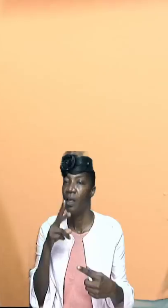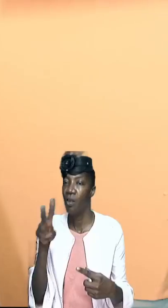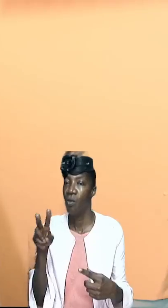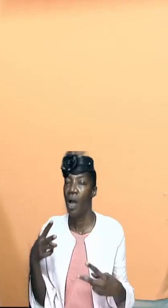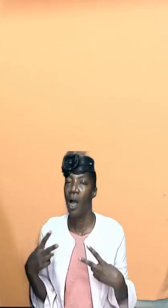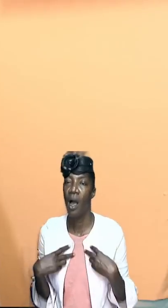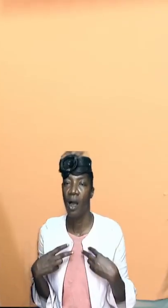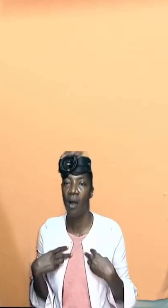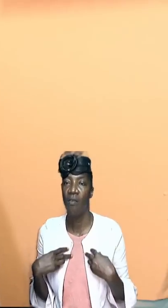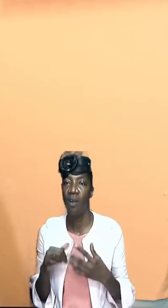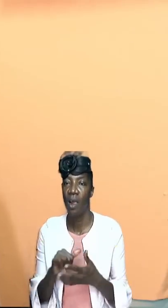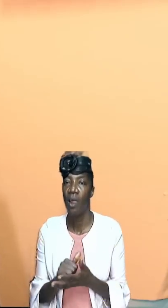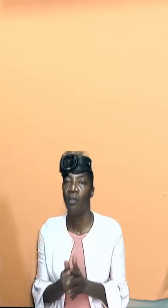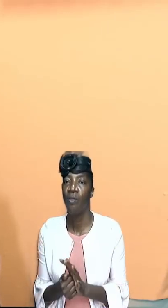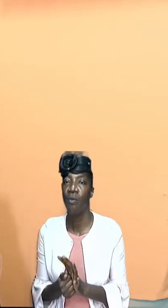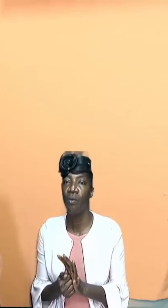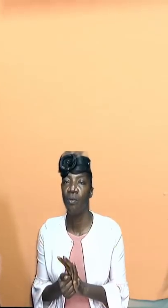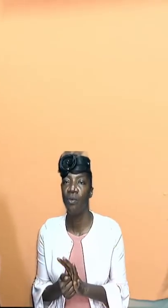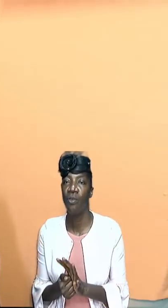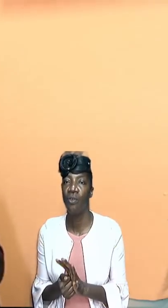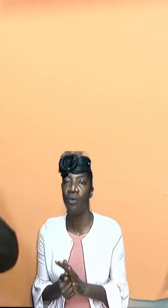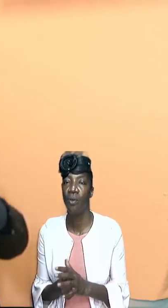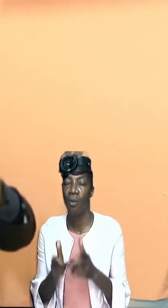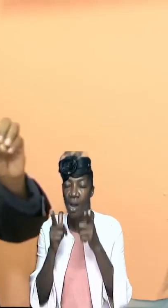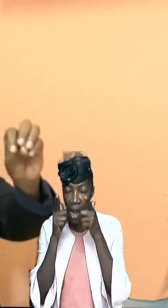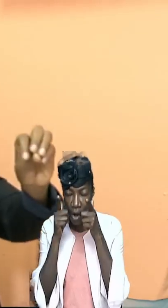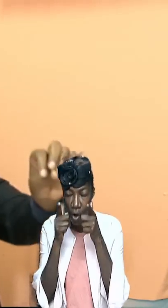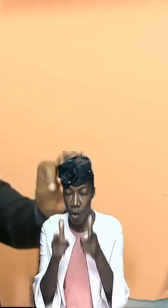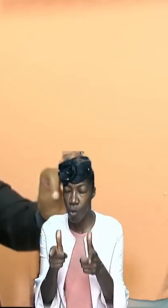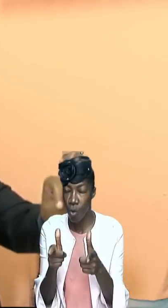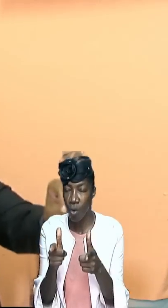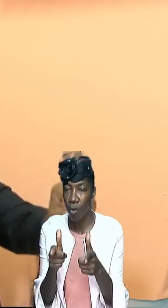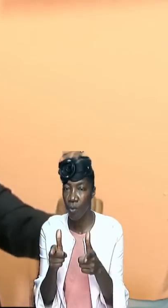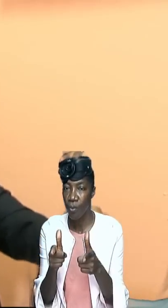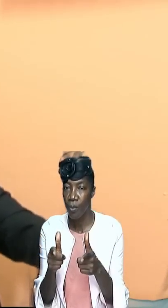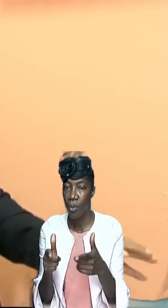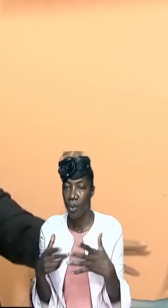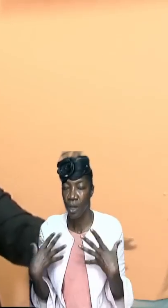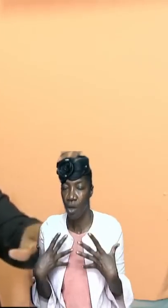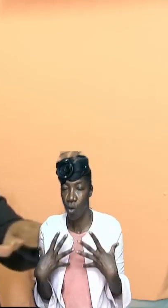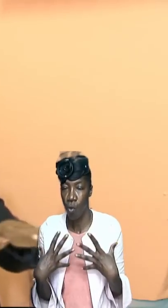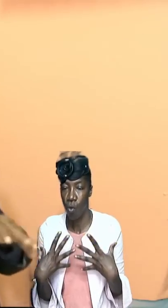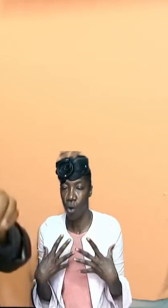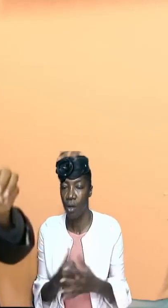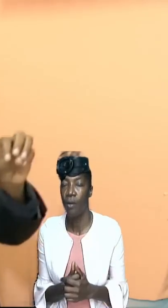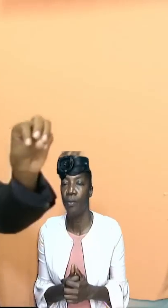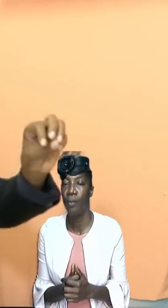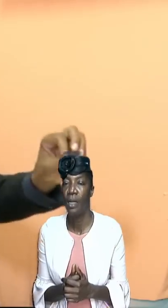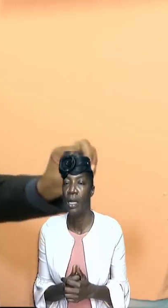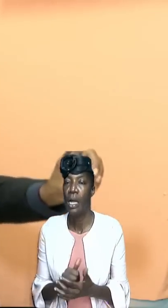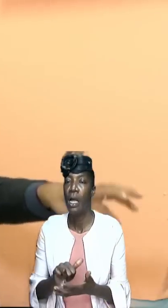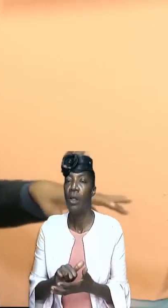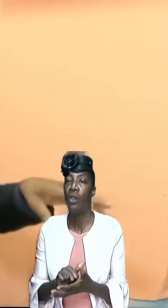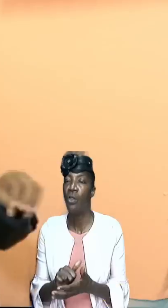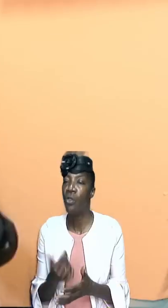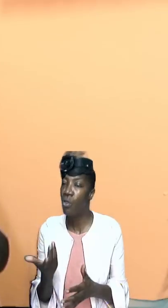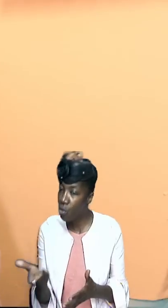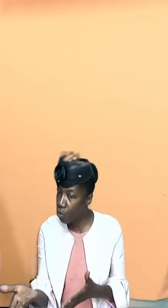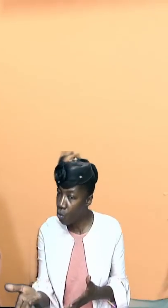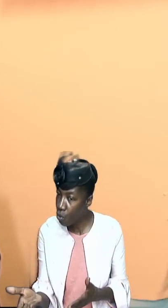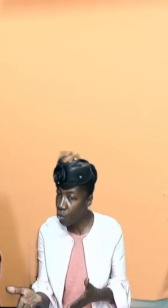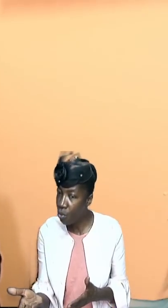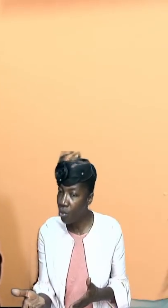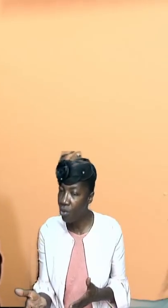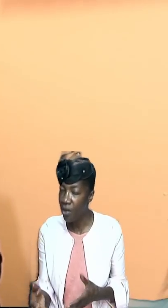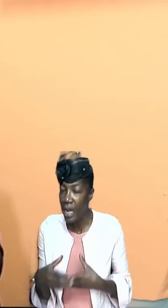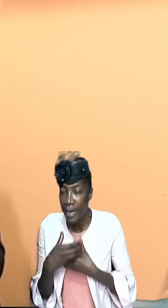have those with a certain look being in the cold, those with a certain look being in the heat, those